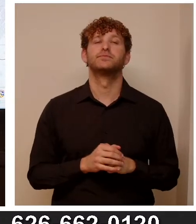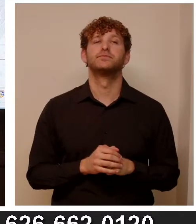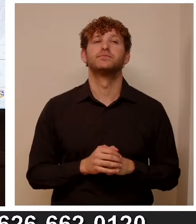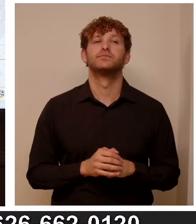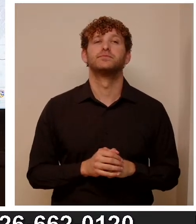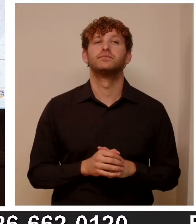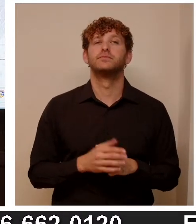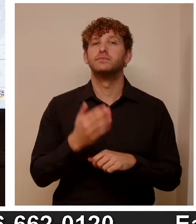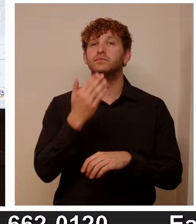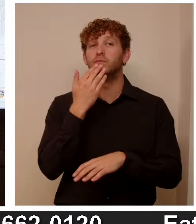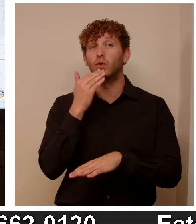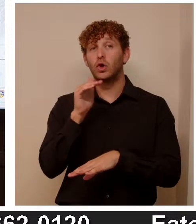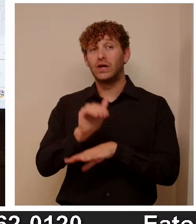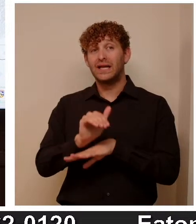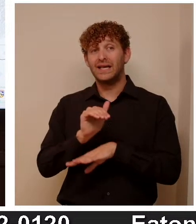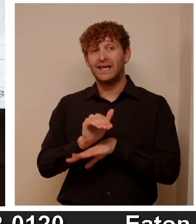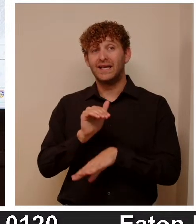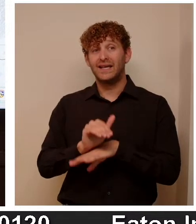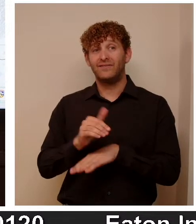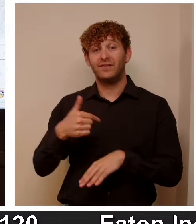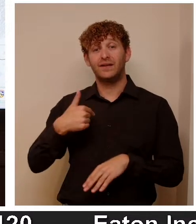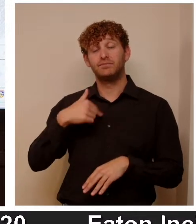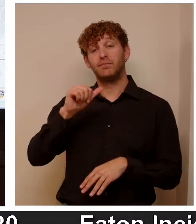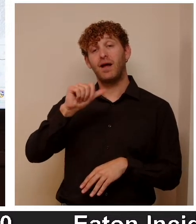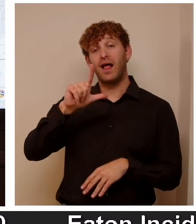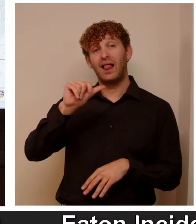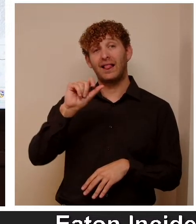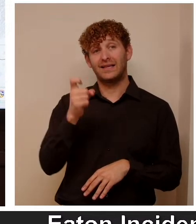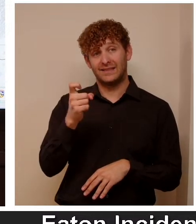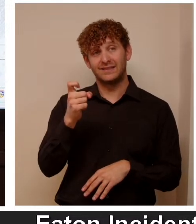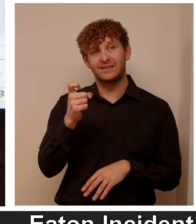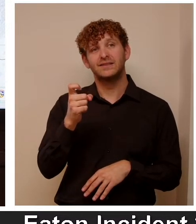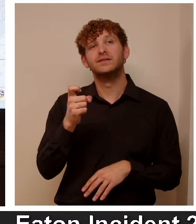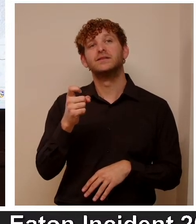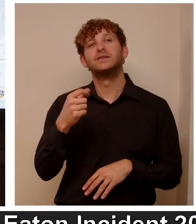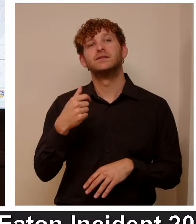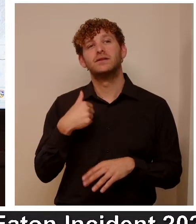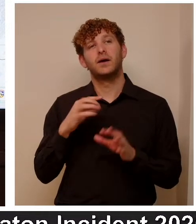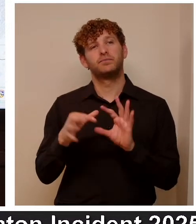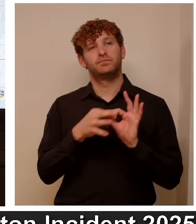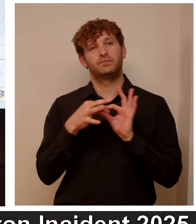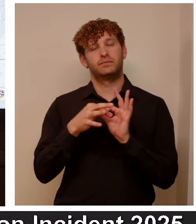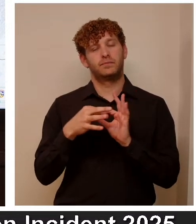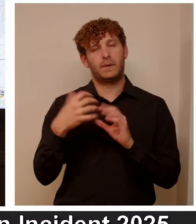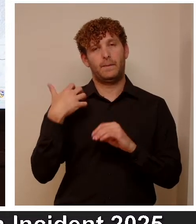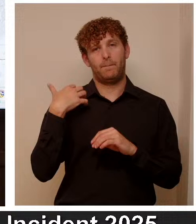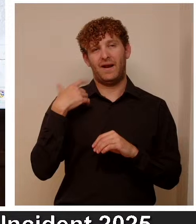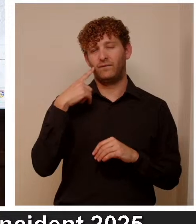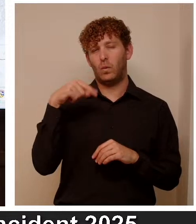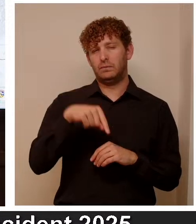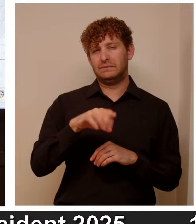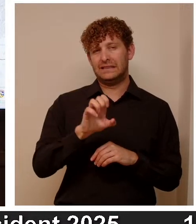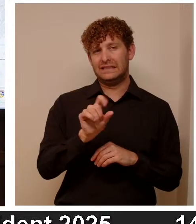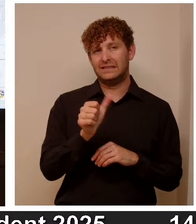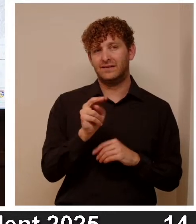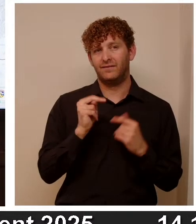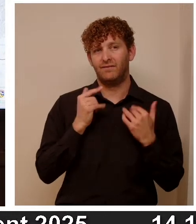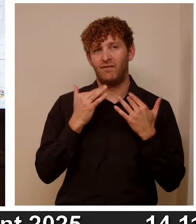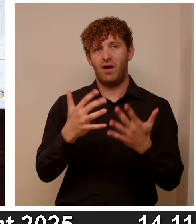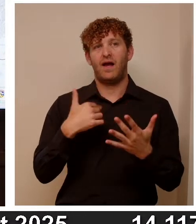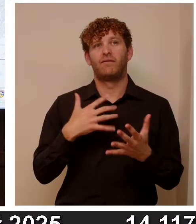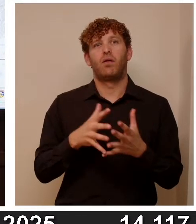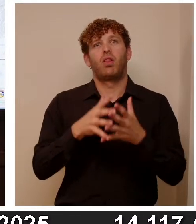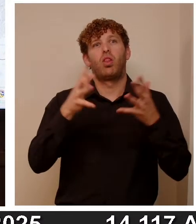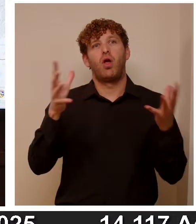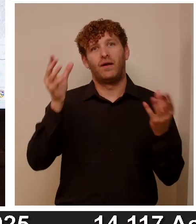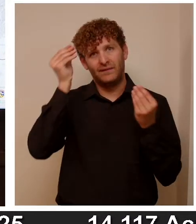Good evening, Alex McBath, Unified Command for the Eaton Fire. I want to pass on that you've heard a lot of information today. A